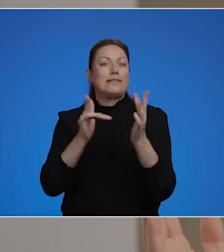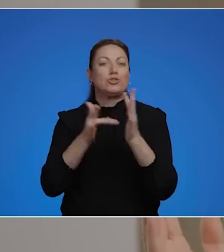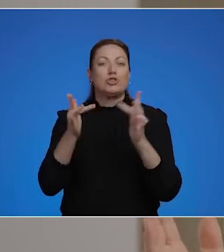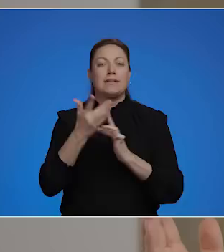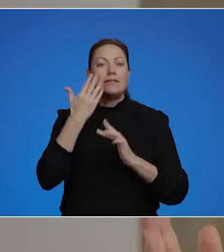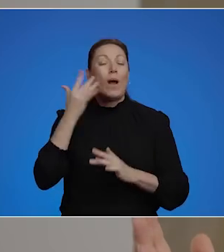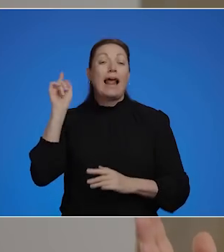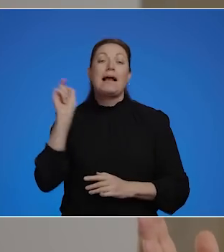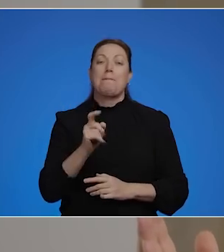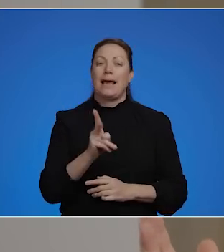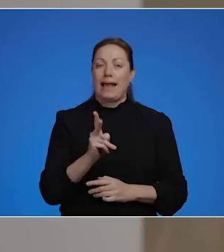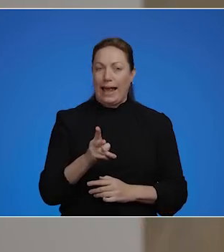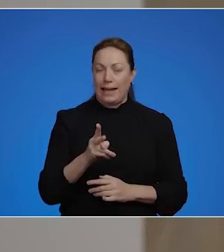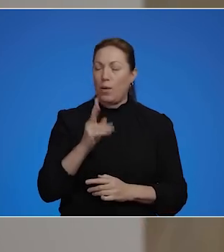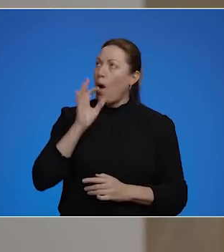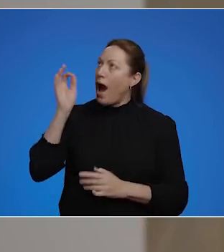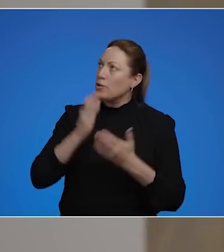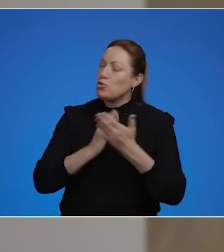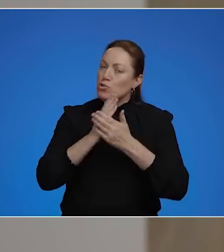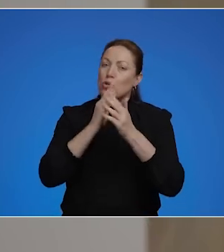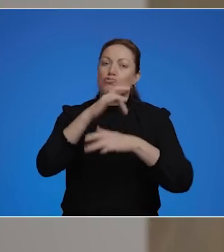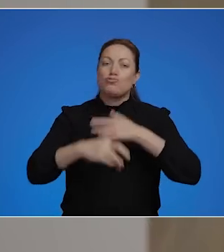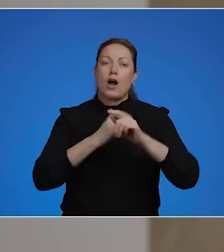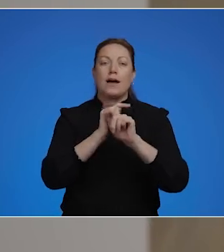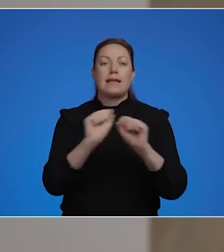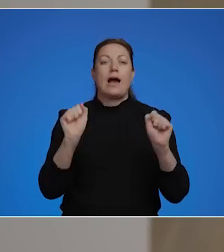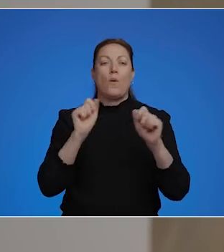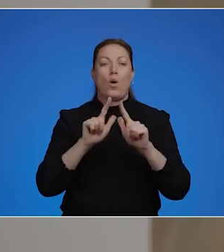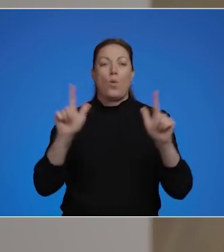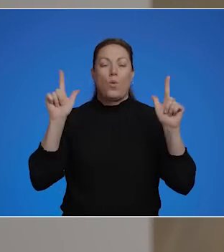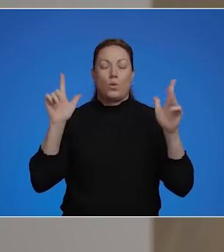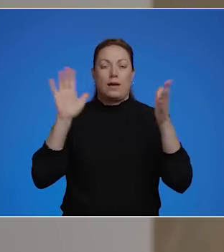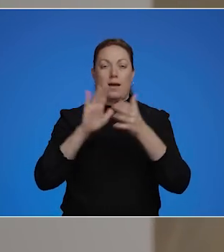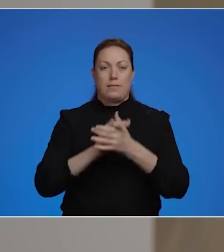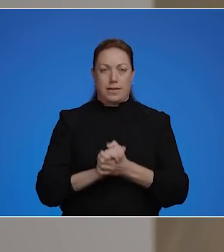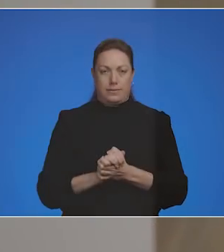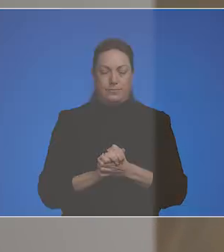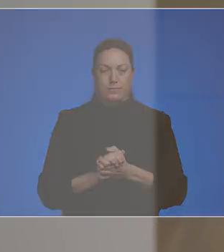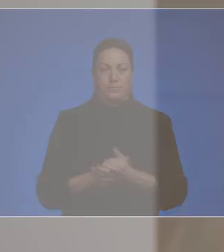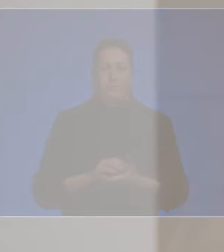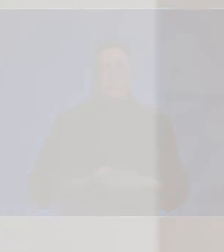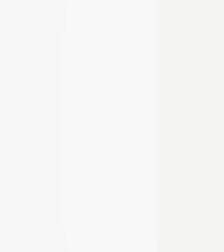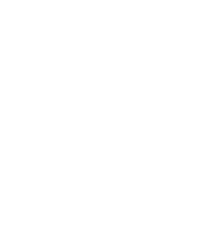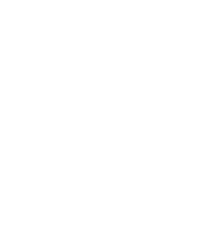when he comes again. We ask this through Christ our Lord. Amen.